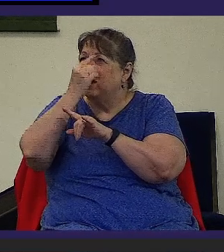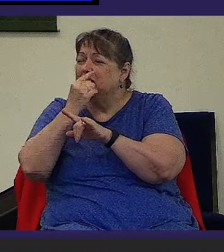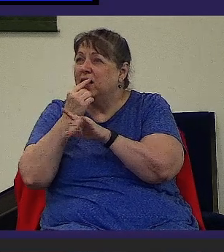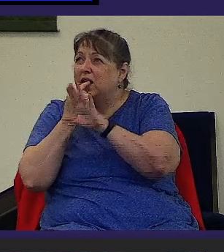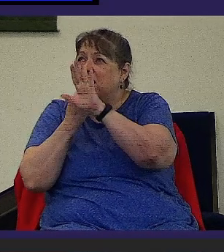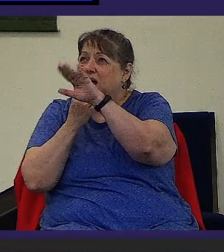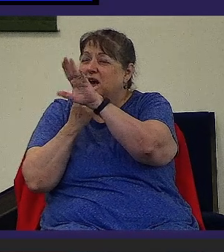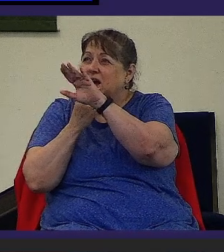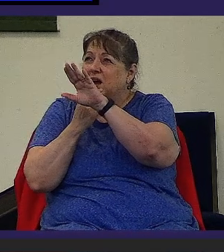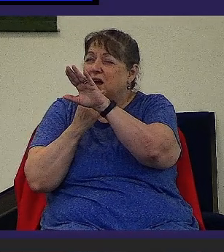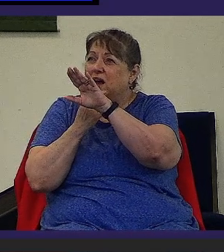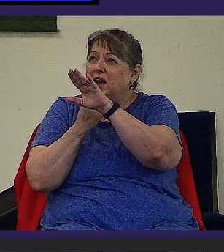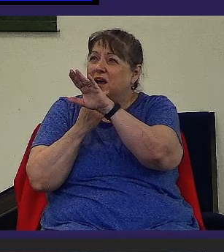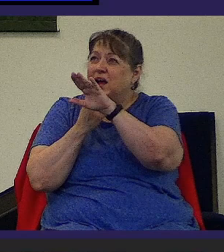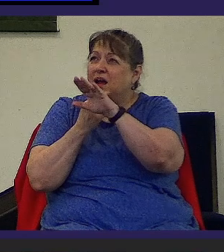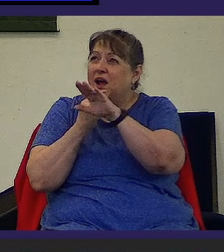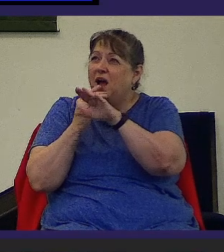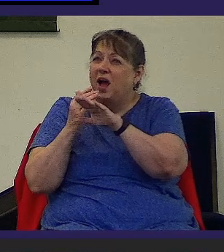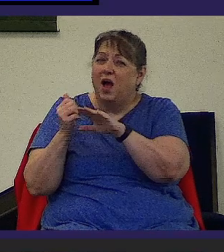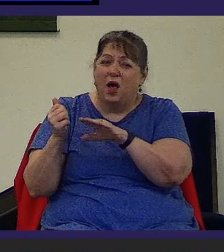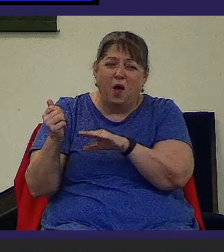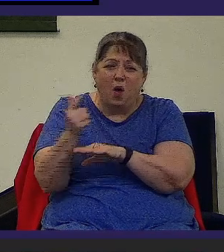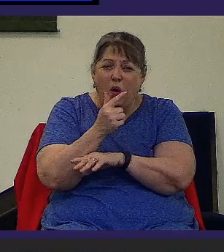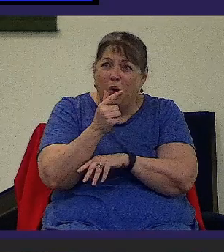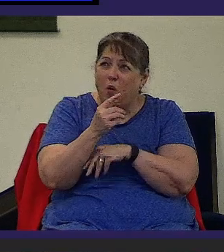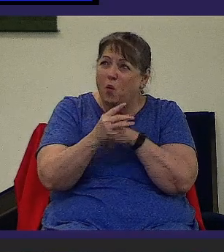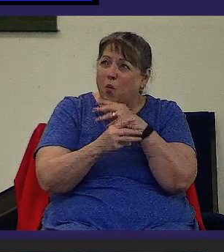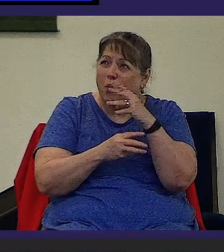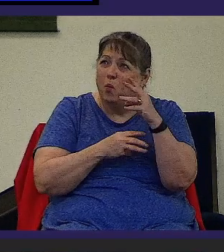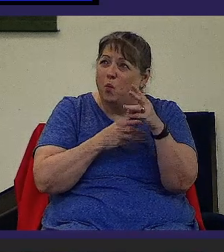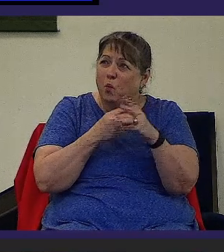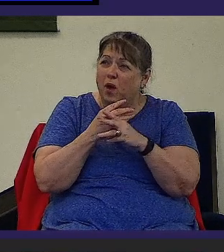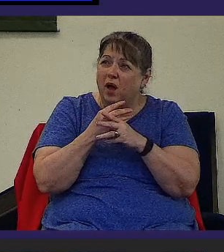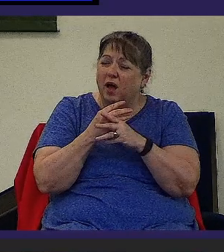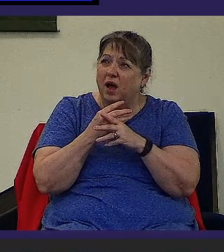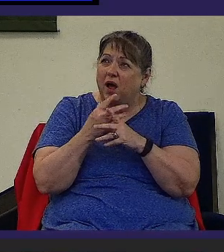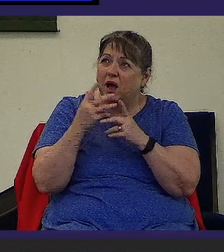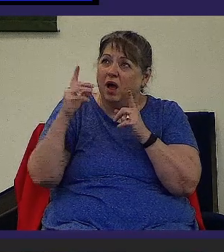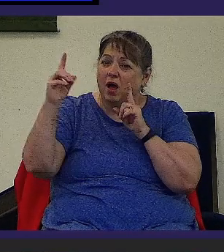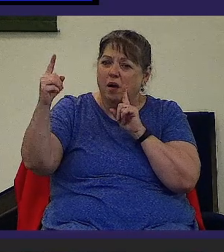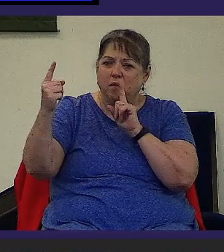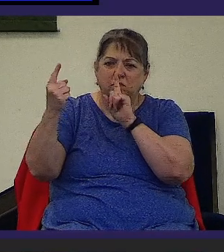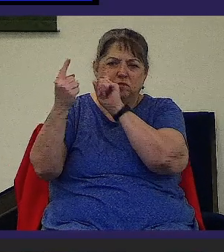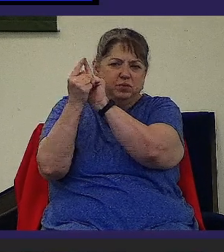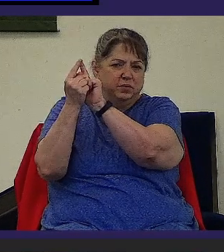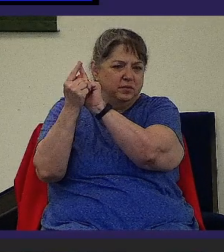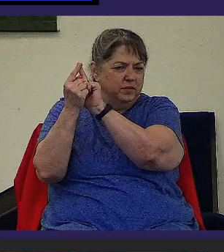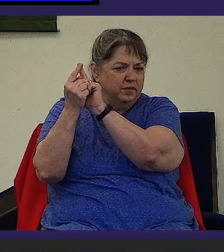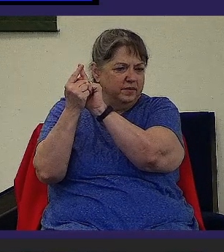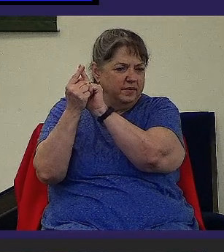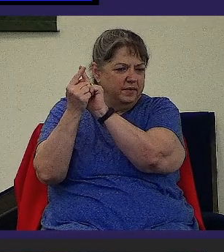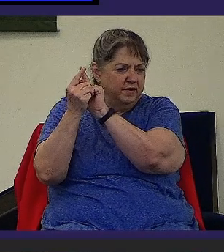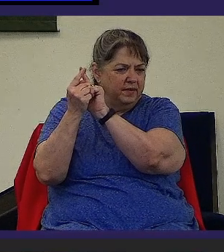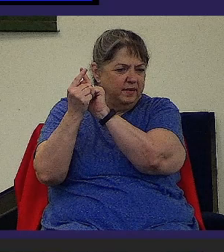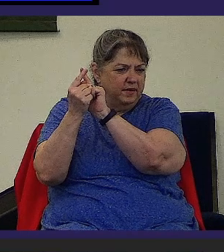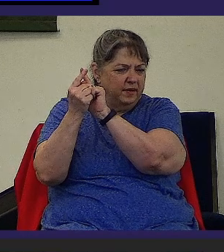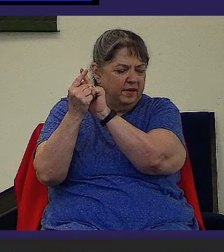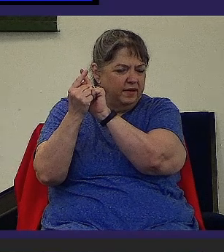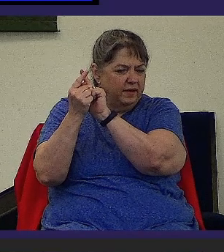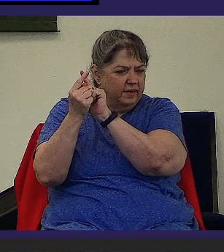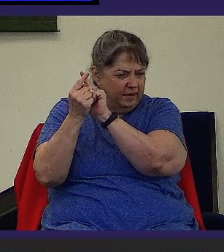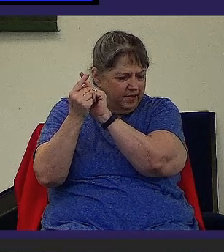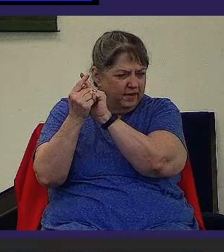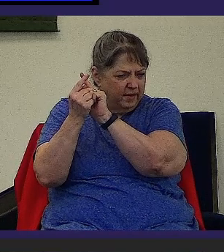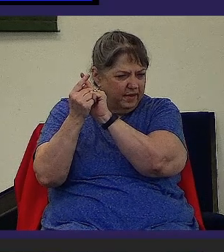person in all the world at that moment is you think about that that's what's on his mind